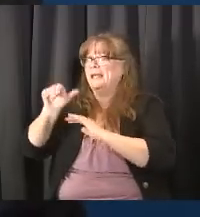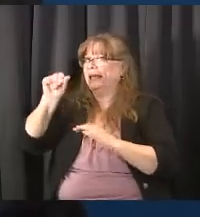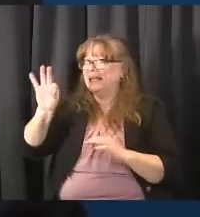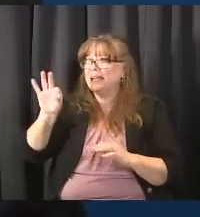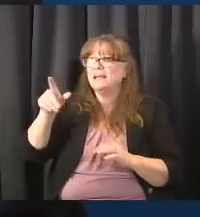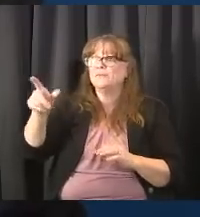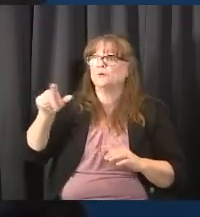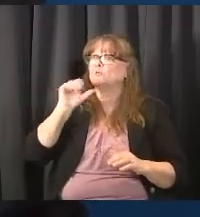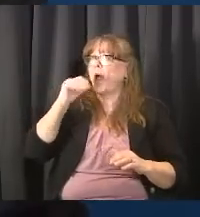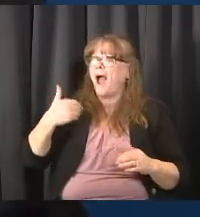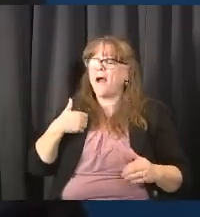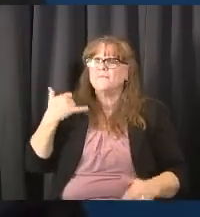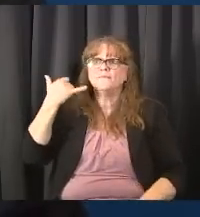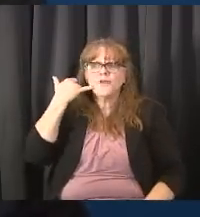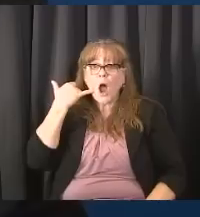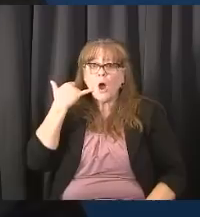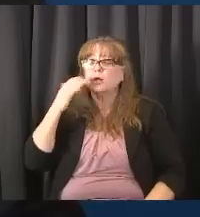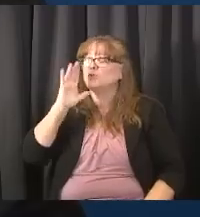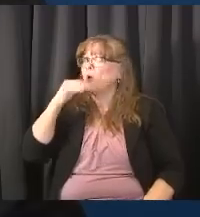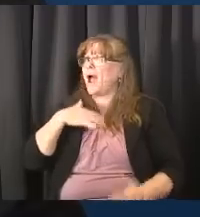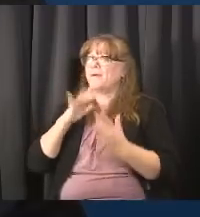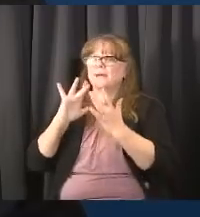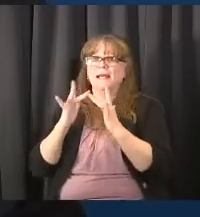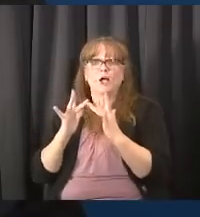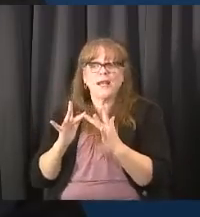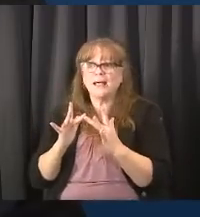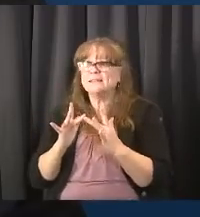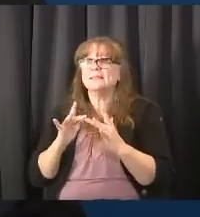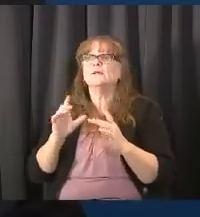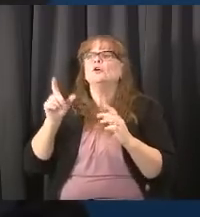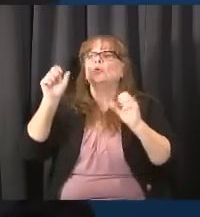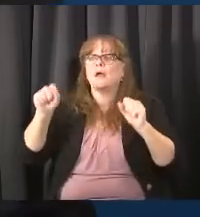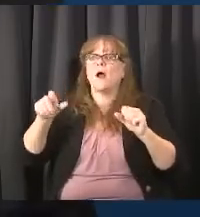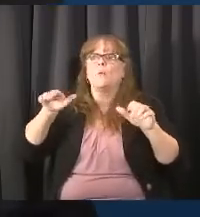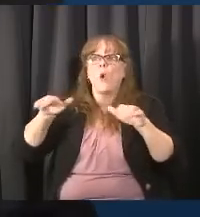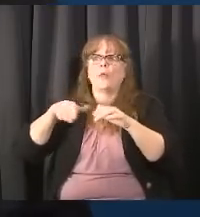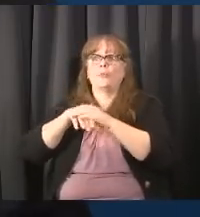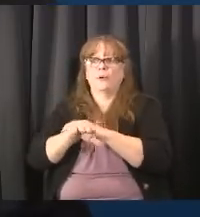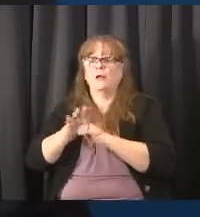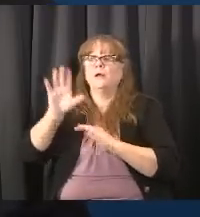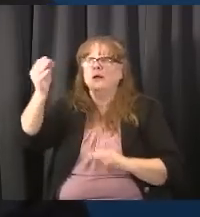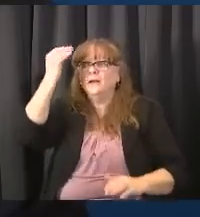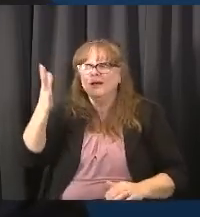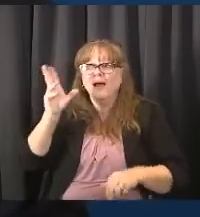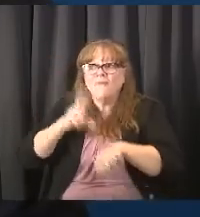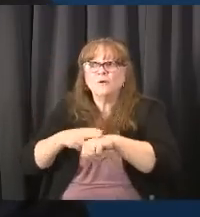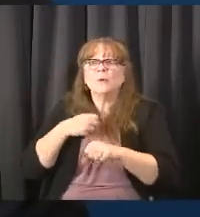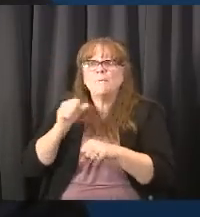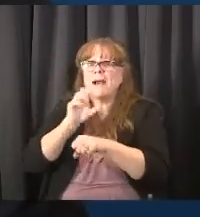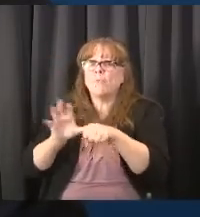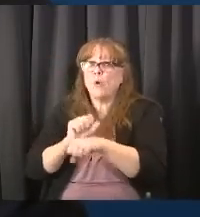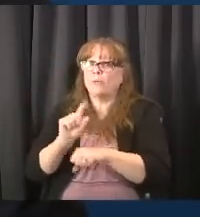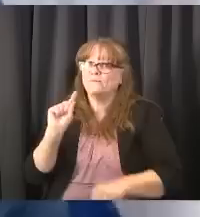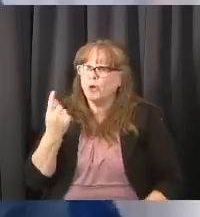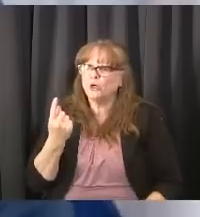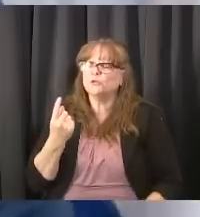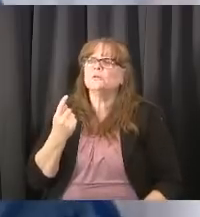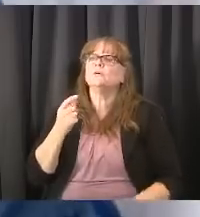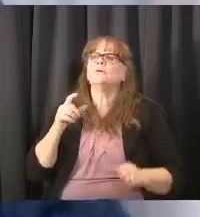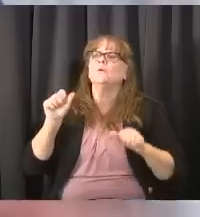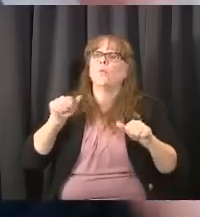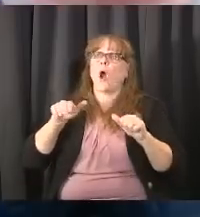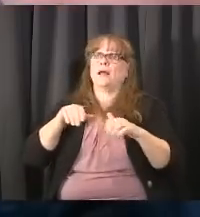walk in. We prefer appointments, but walk-ins are available. They're probably the exception rather than the norm right now. Yeah, we don't